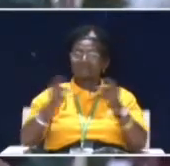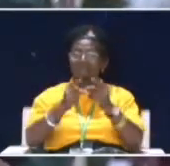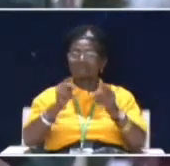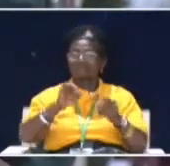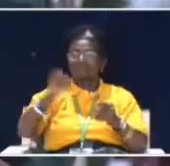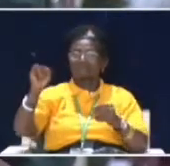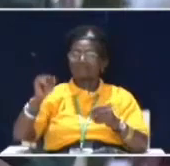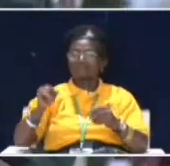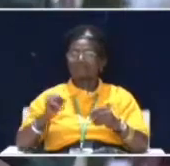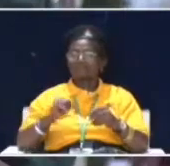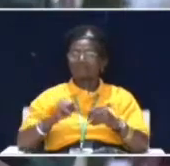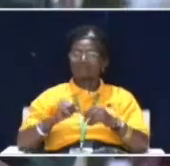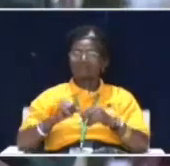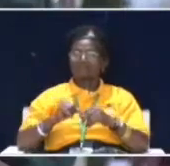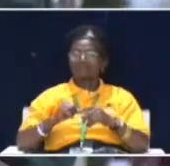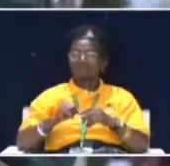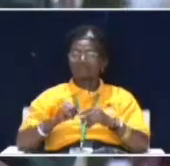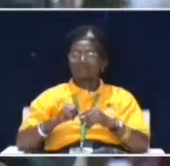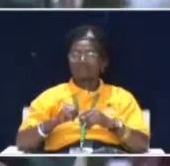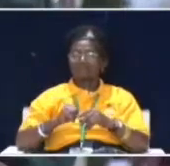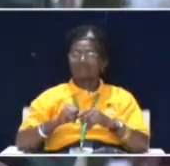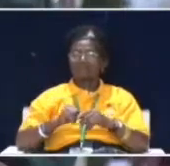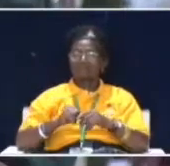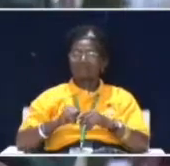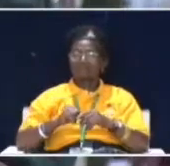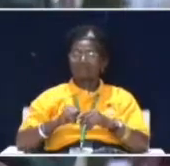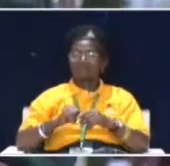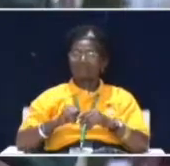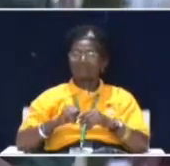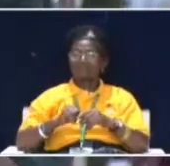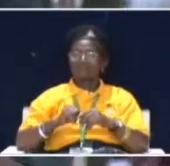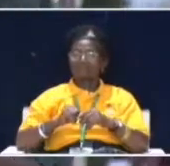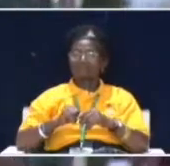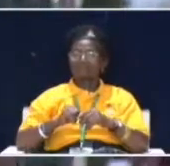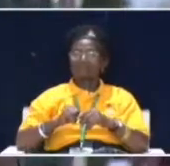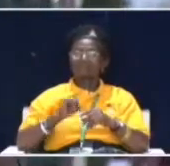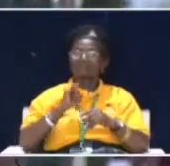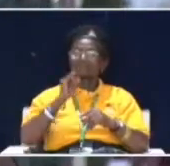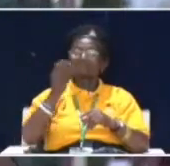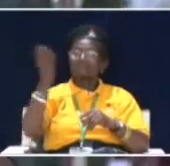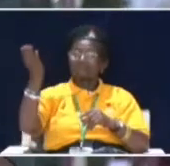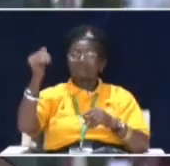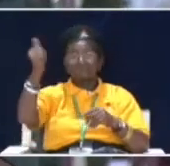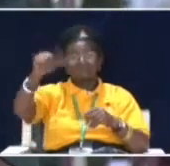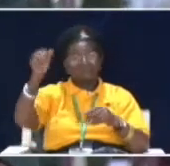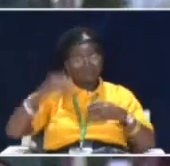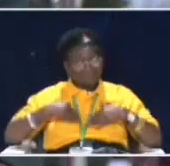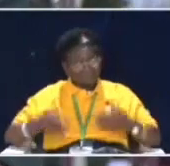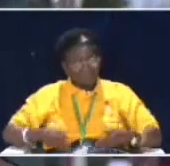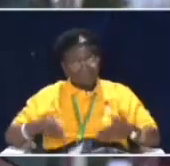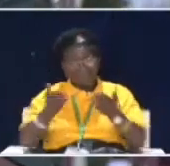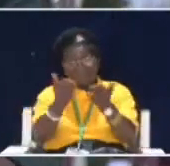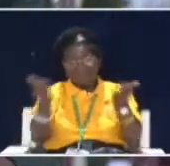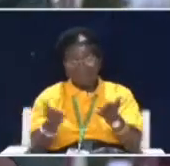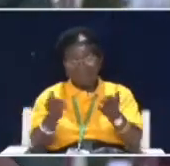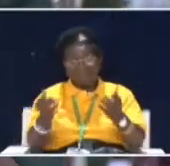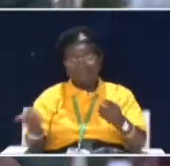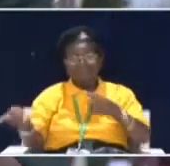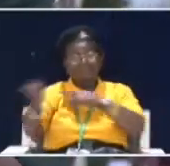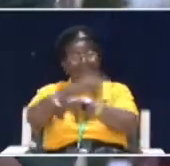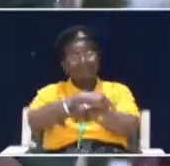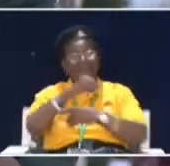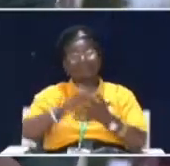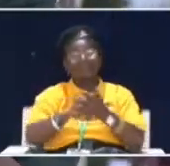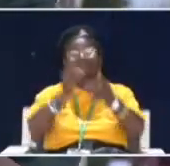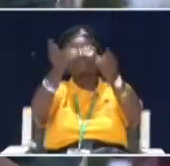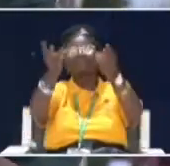na to nilo isipopada. Is there anybody here today who wants God to reposition